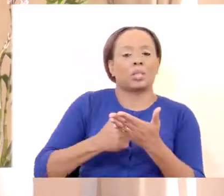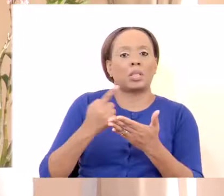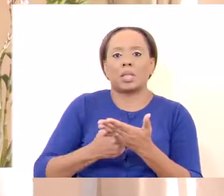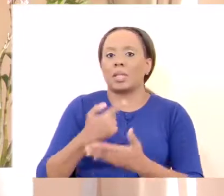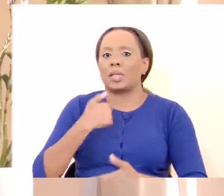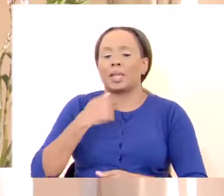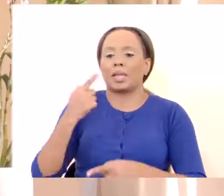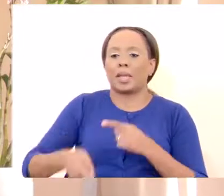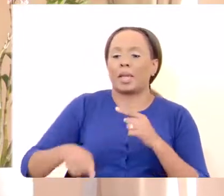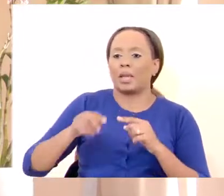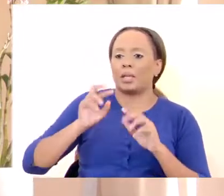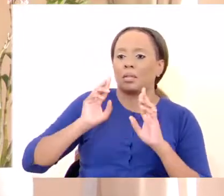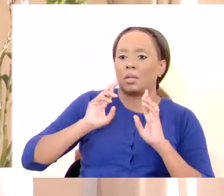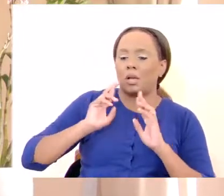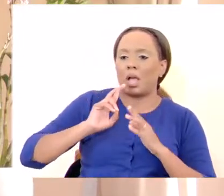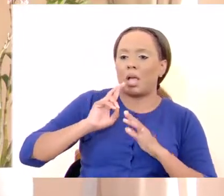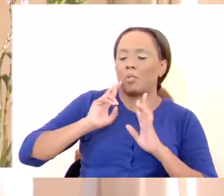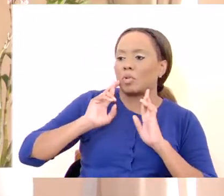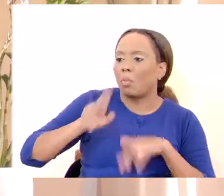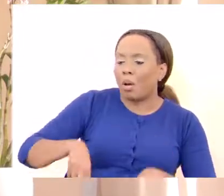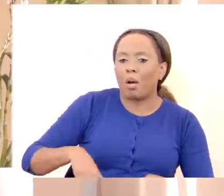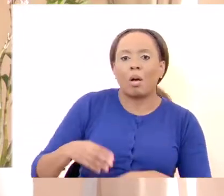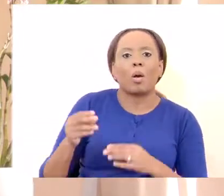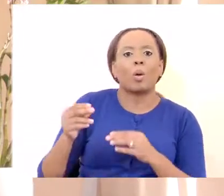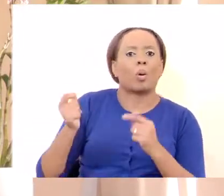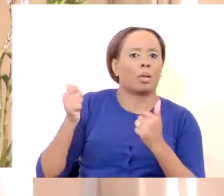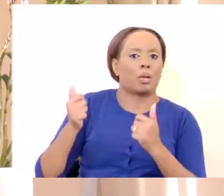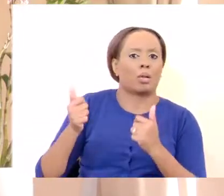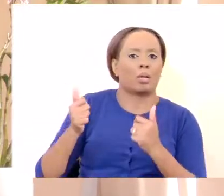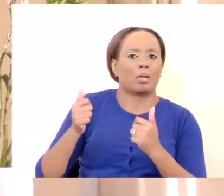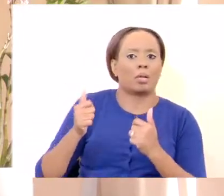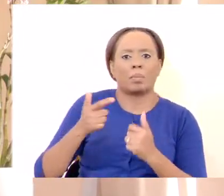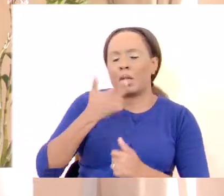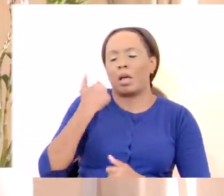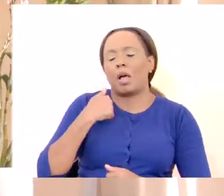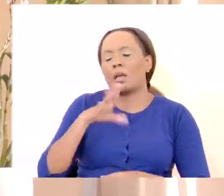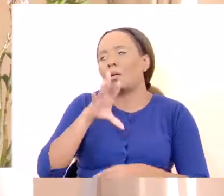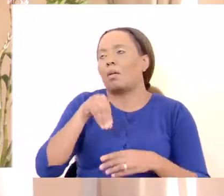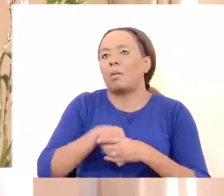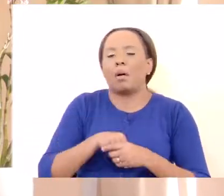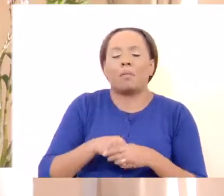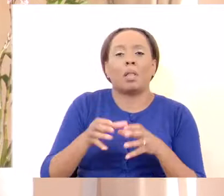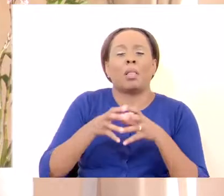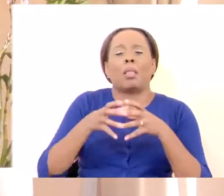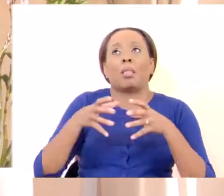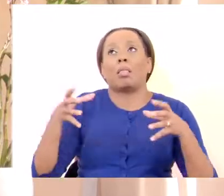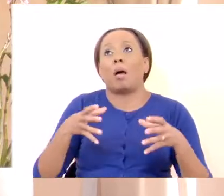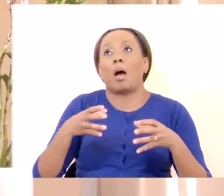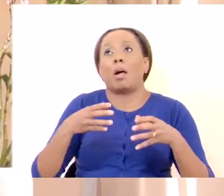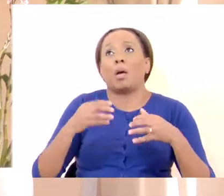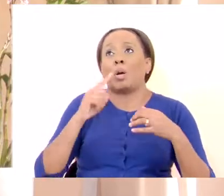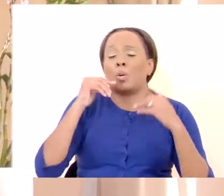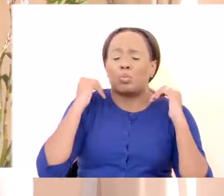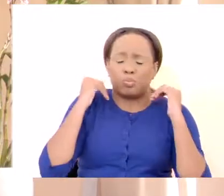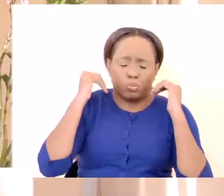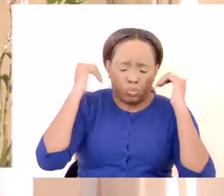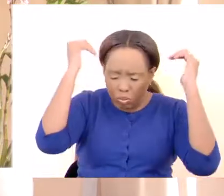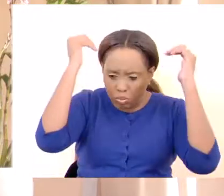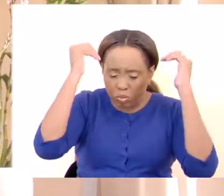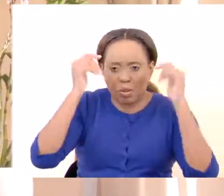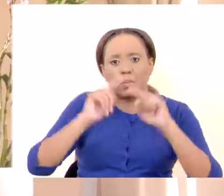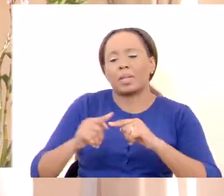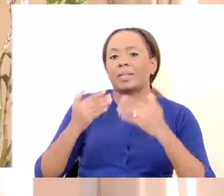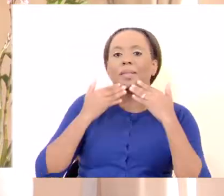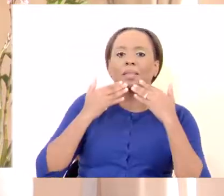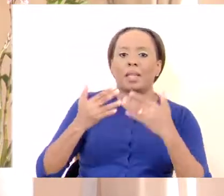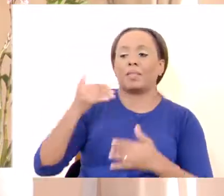you immediately, it's because I'm heavily involved in trying to manage the situation that is before us. But I commend you